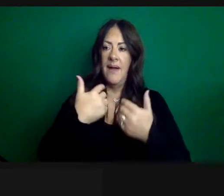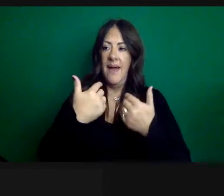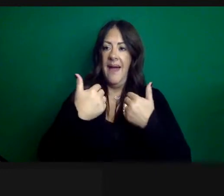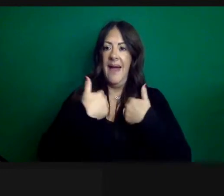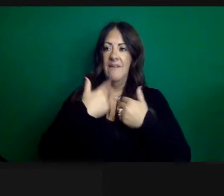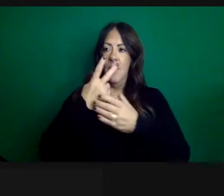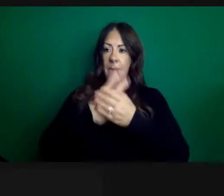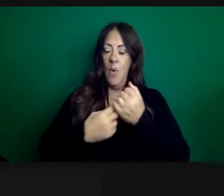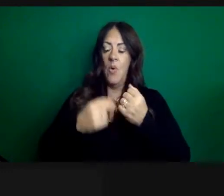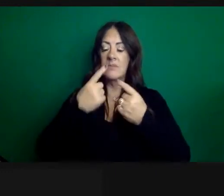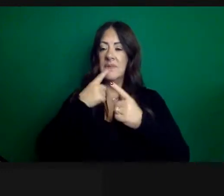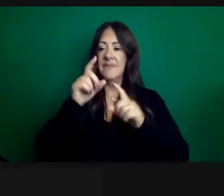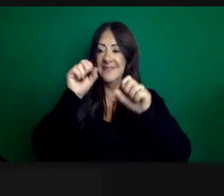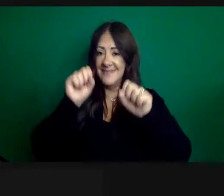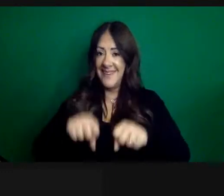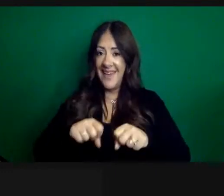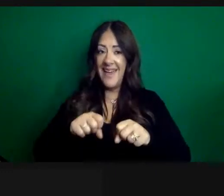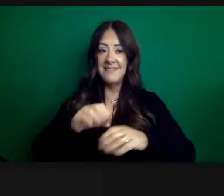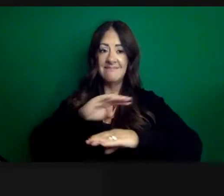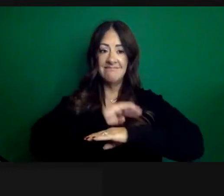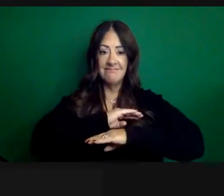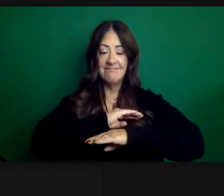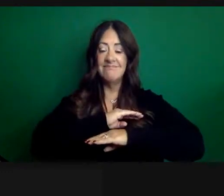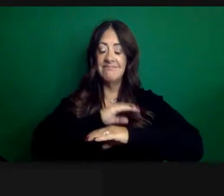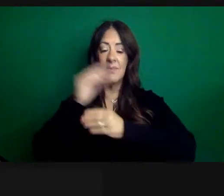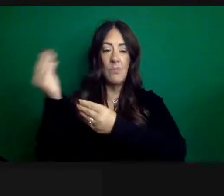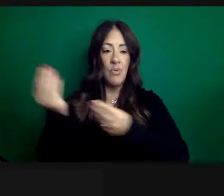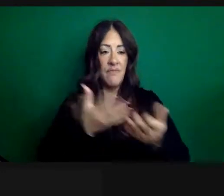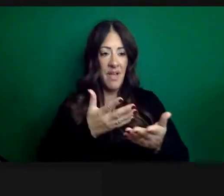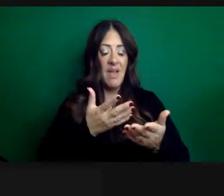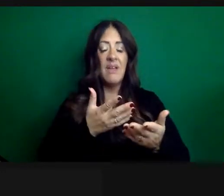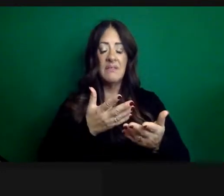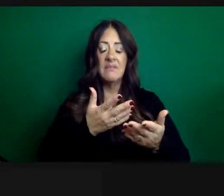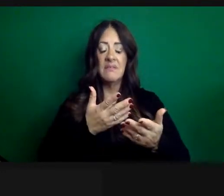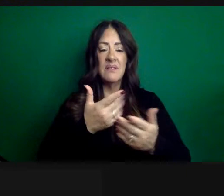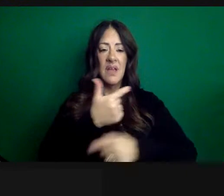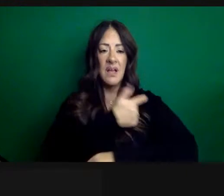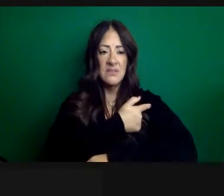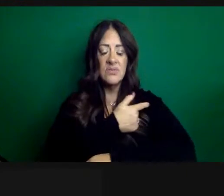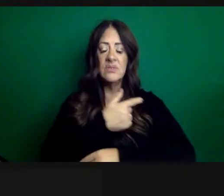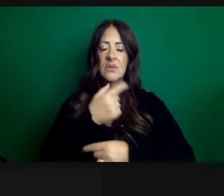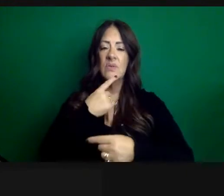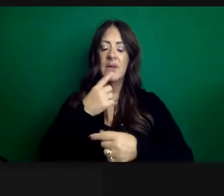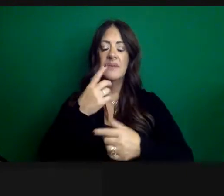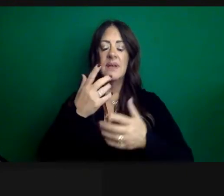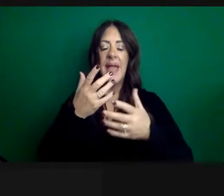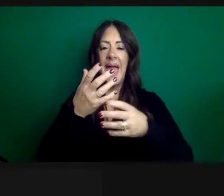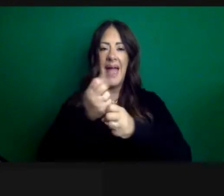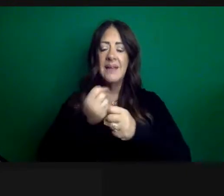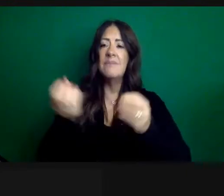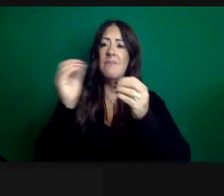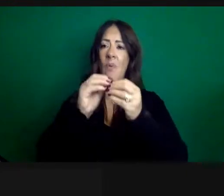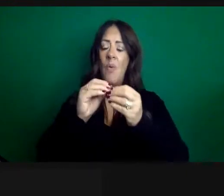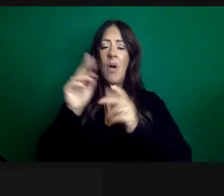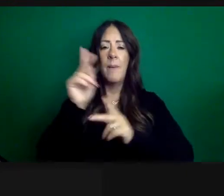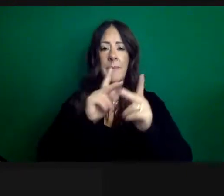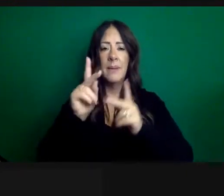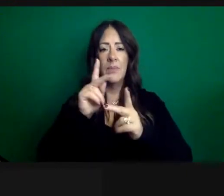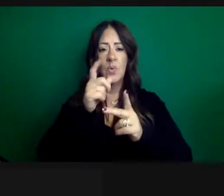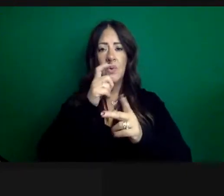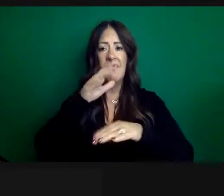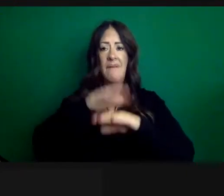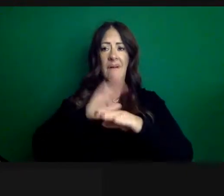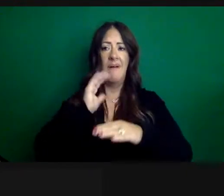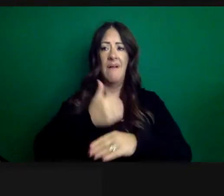both successfully and adequately deliver on the promise of adding additional people onto our eligibility list. So